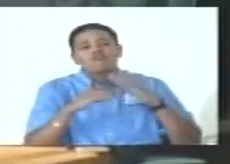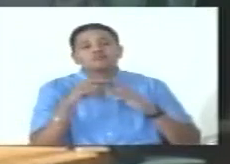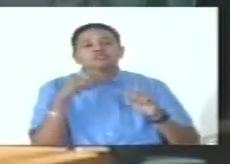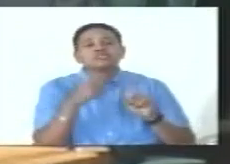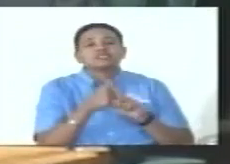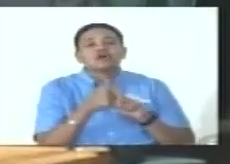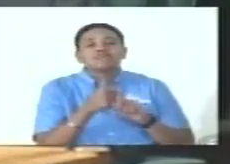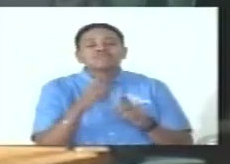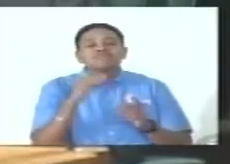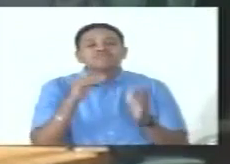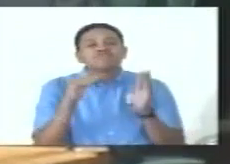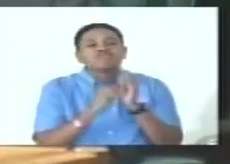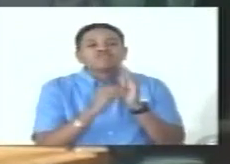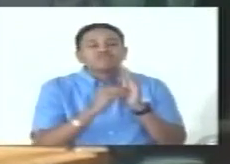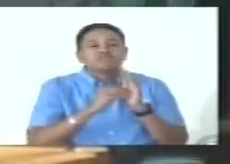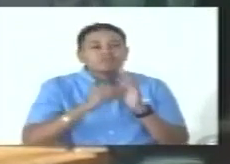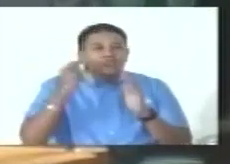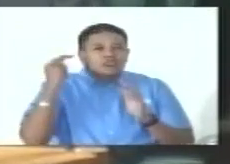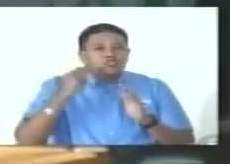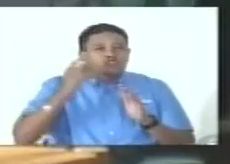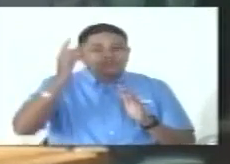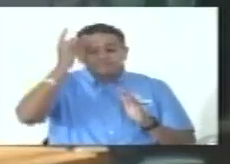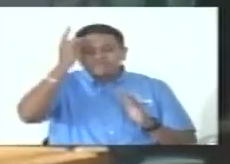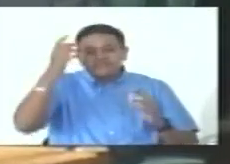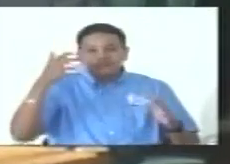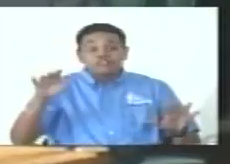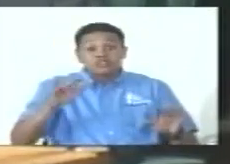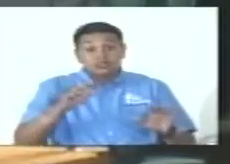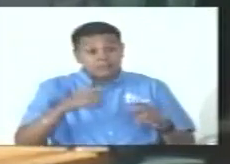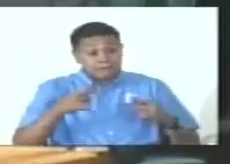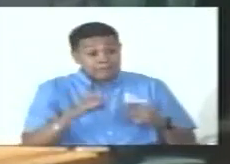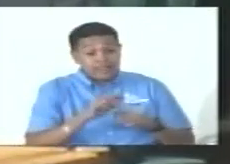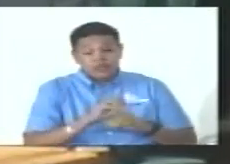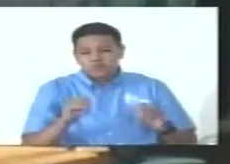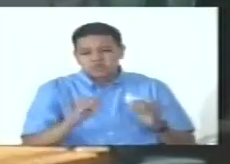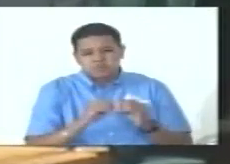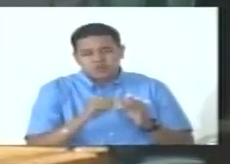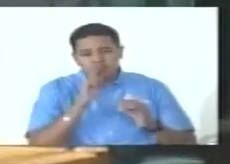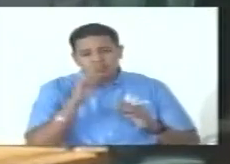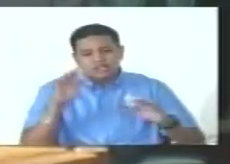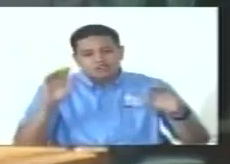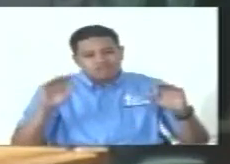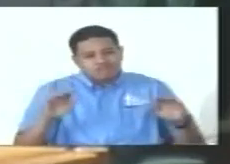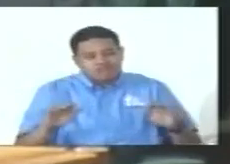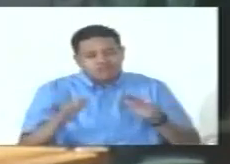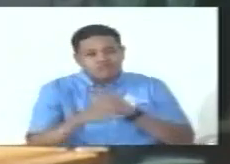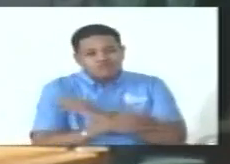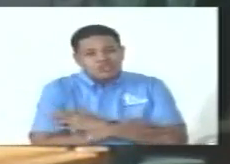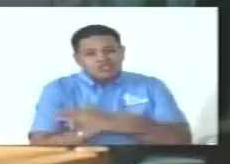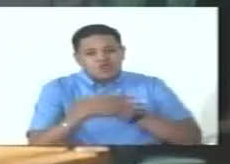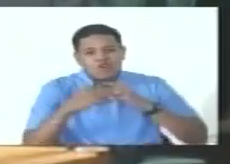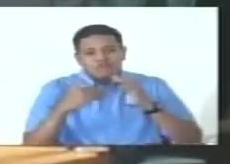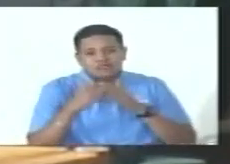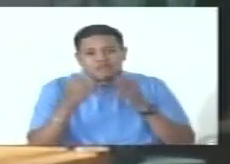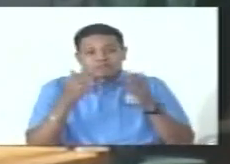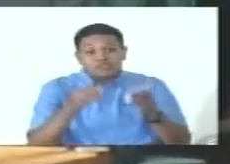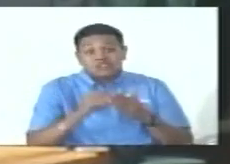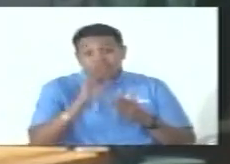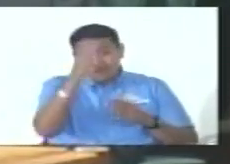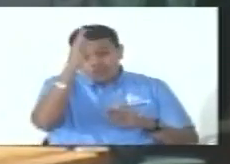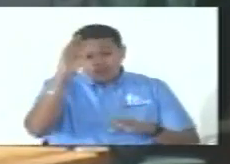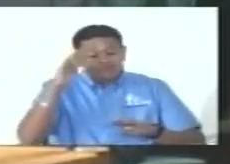made her mark. Her pain is no more, and she is resting comfortably in the presence of her Maker. May her